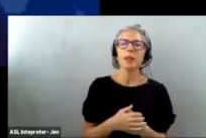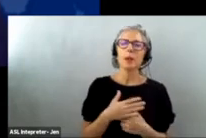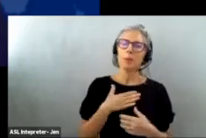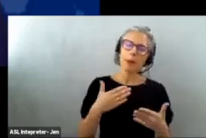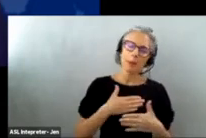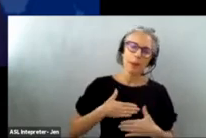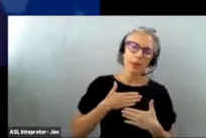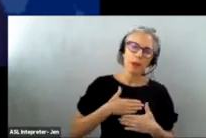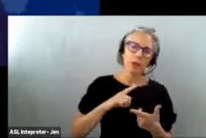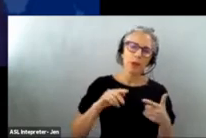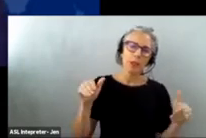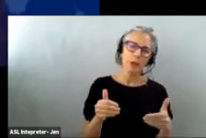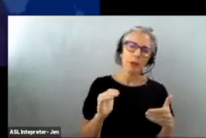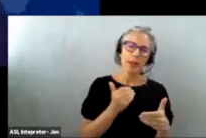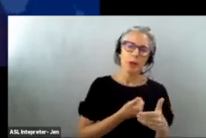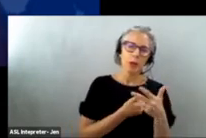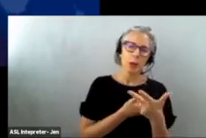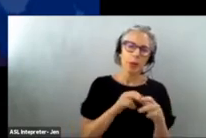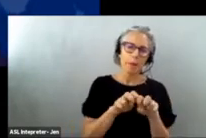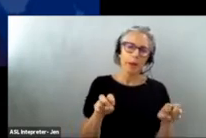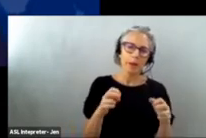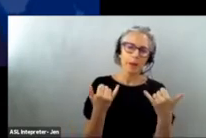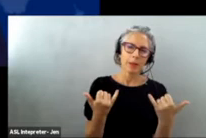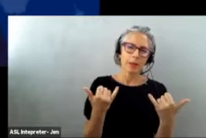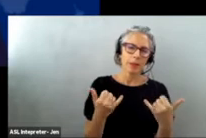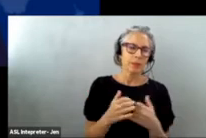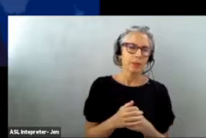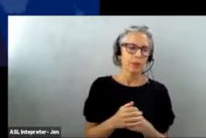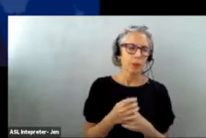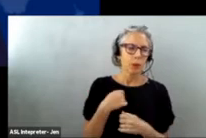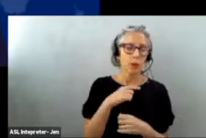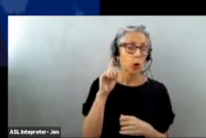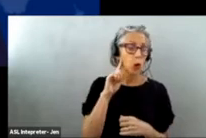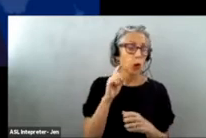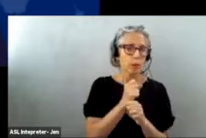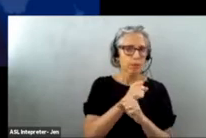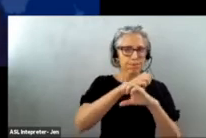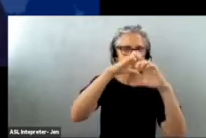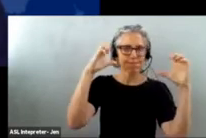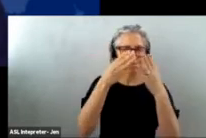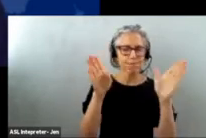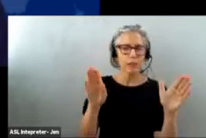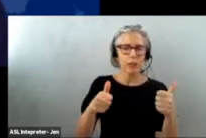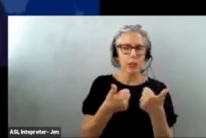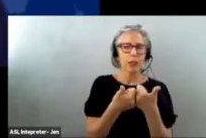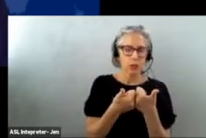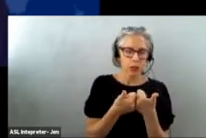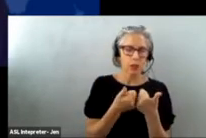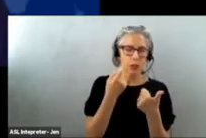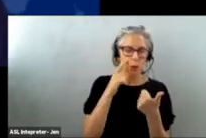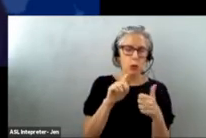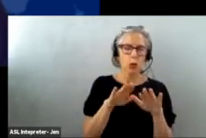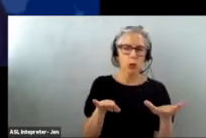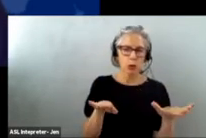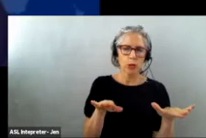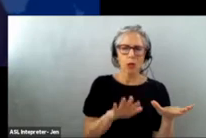great pleasure to introduce our three panels today. So we've heard the big picture overview of the challenges facing children